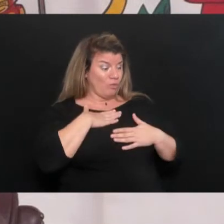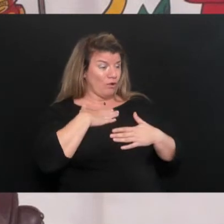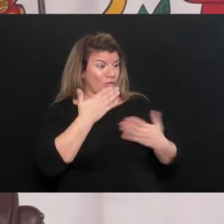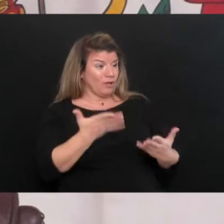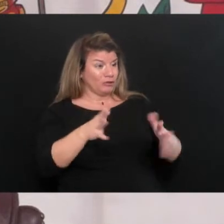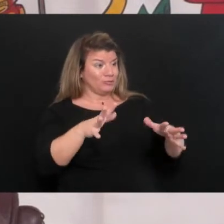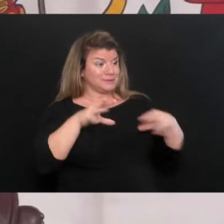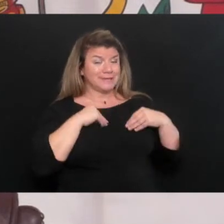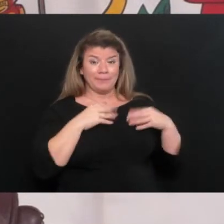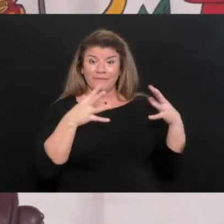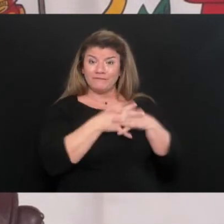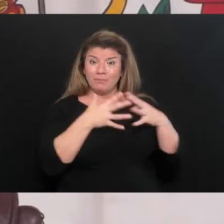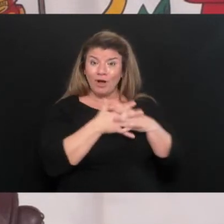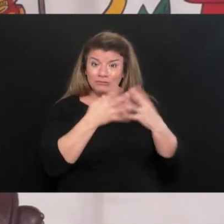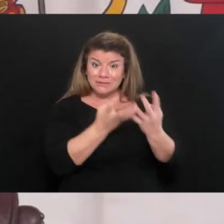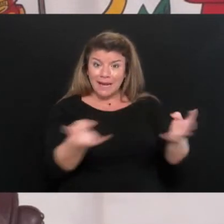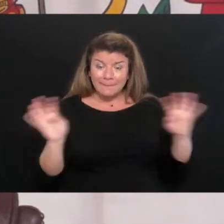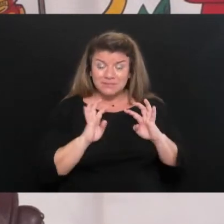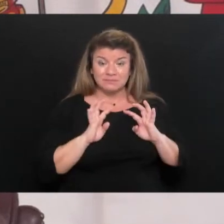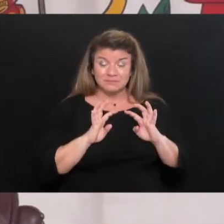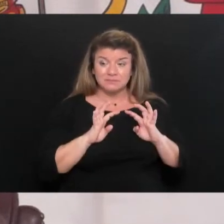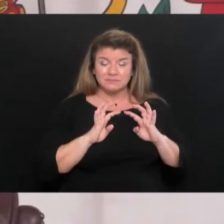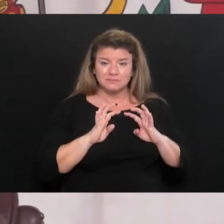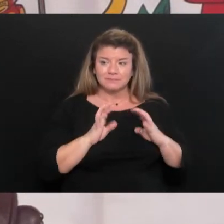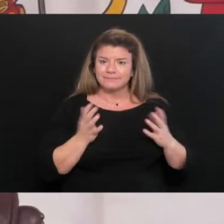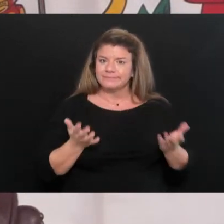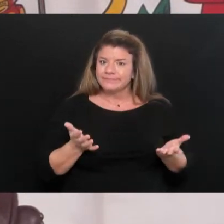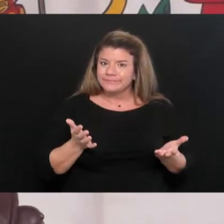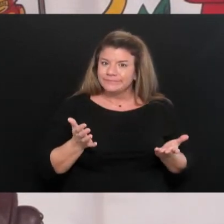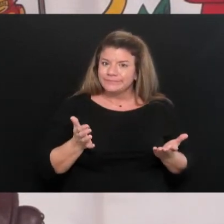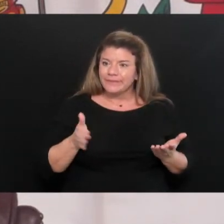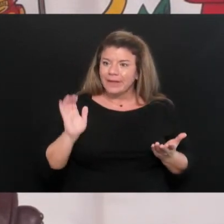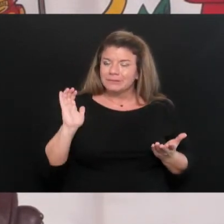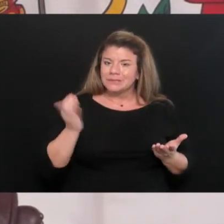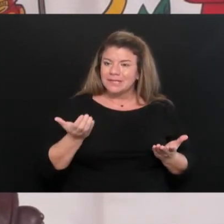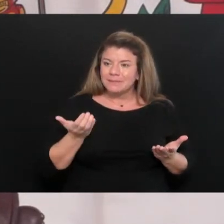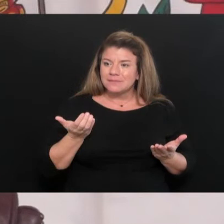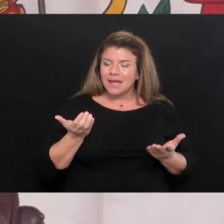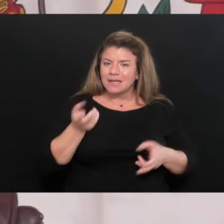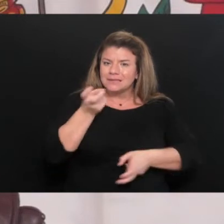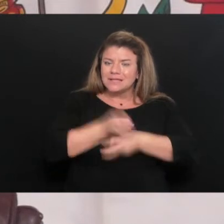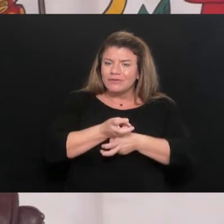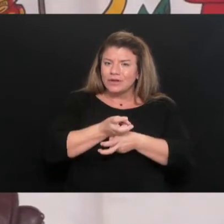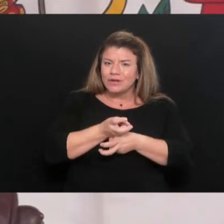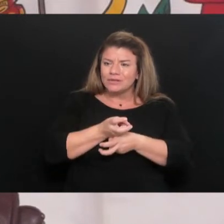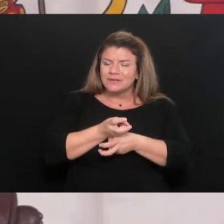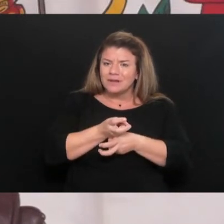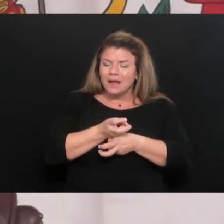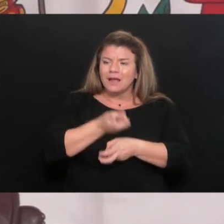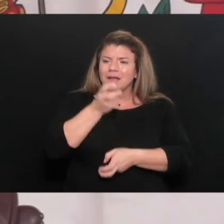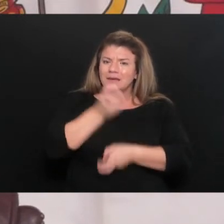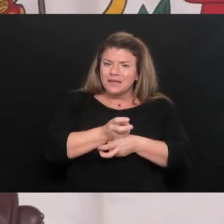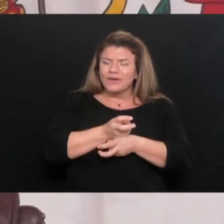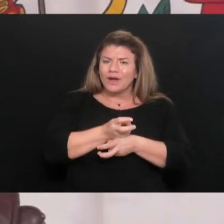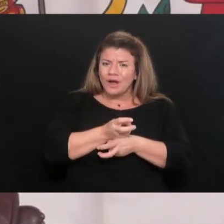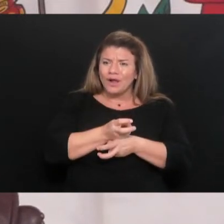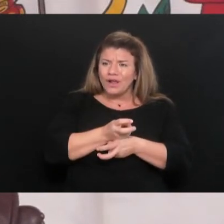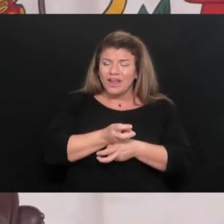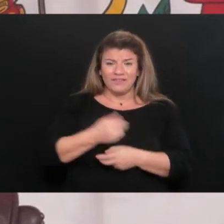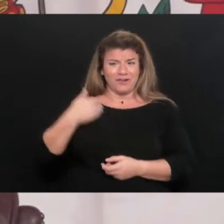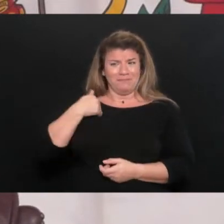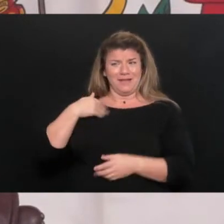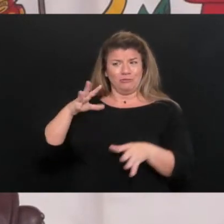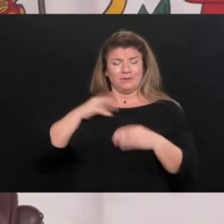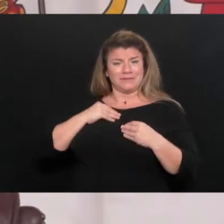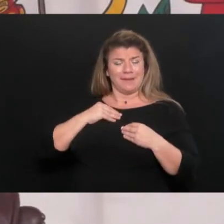football stadium, it seems to me like it is difficult for me to